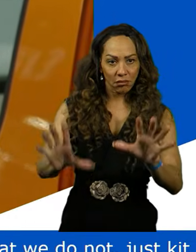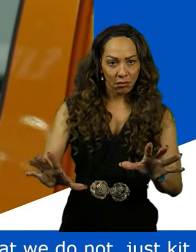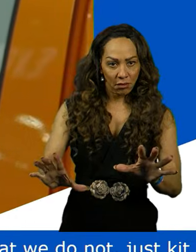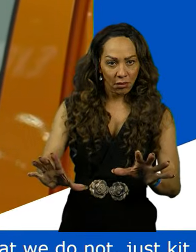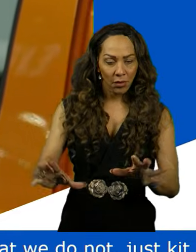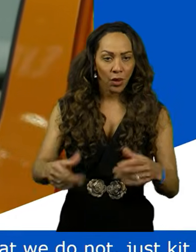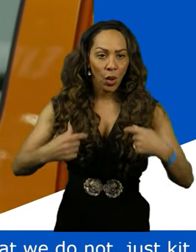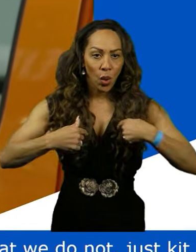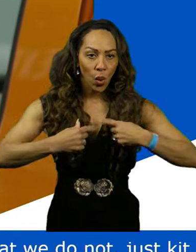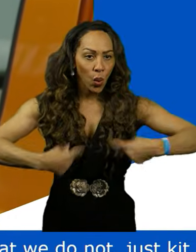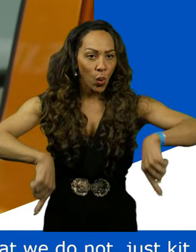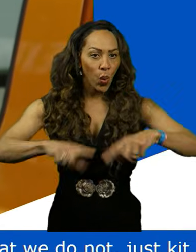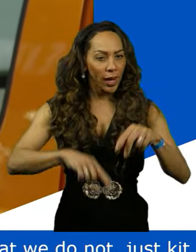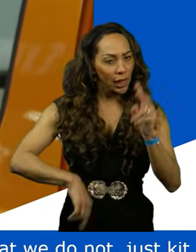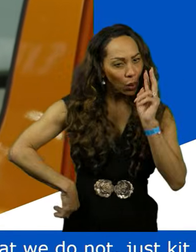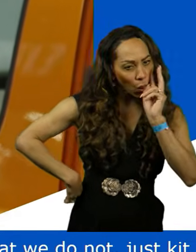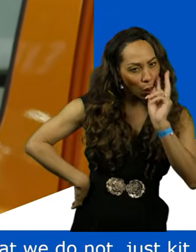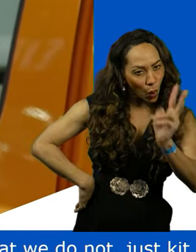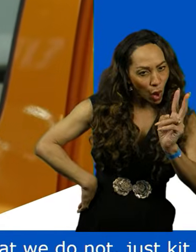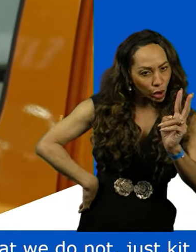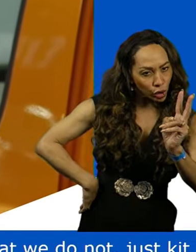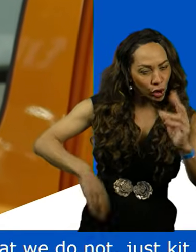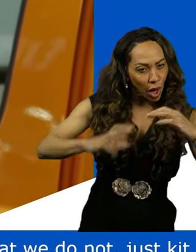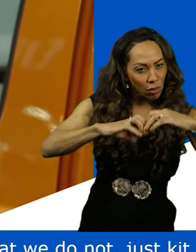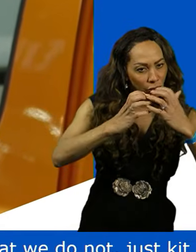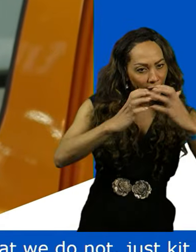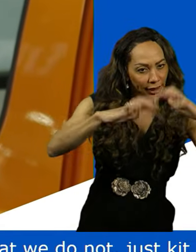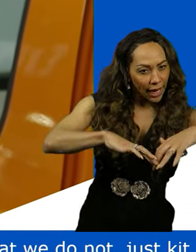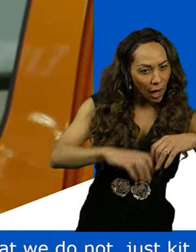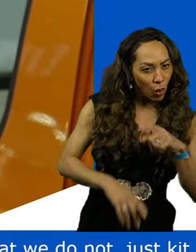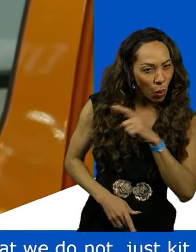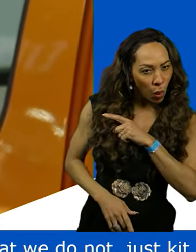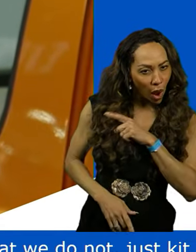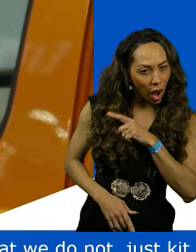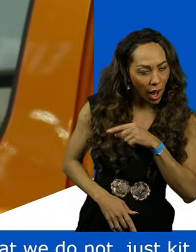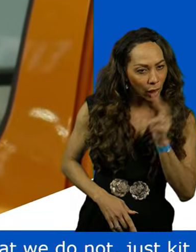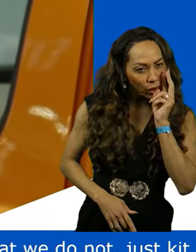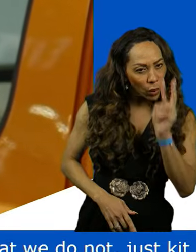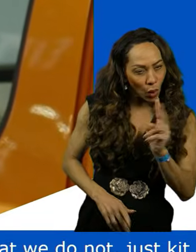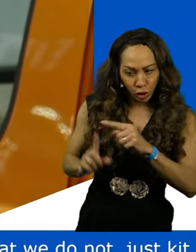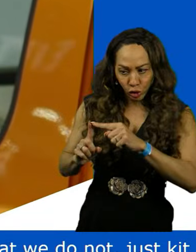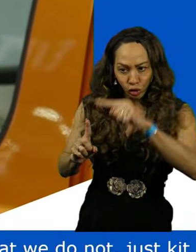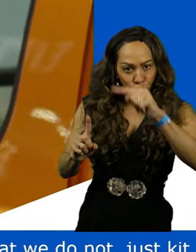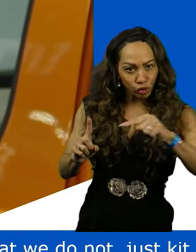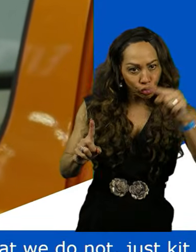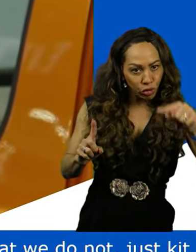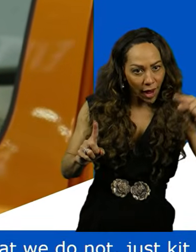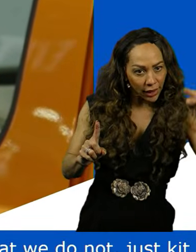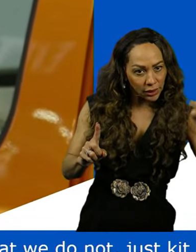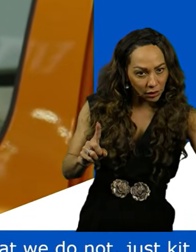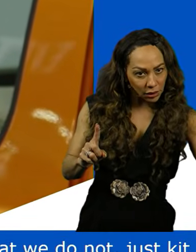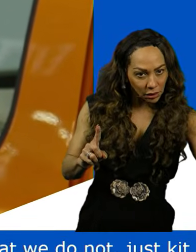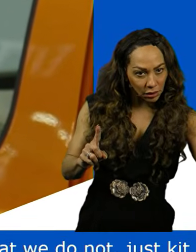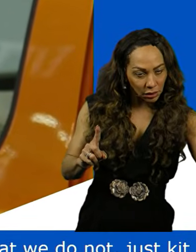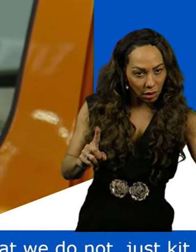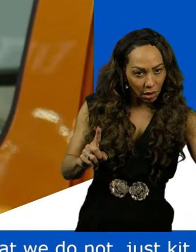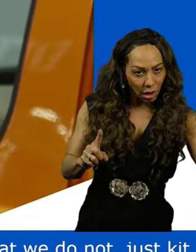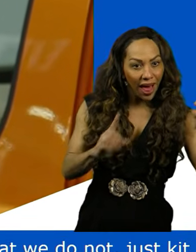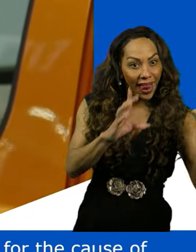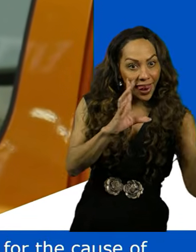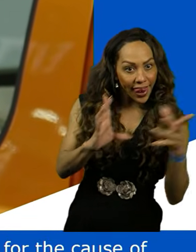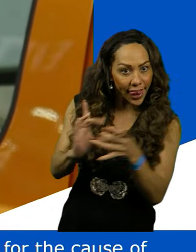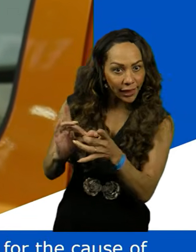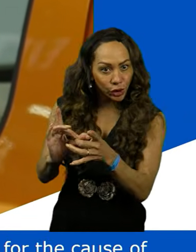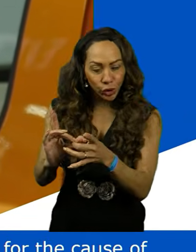trends, looking for the cause of failure and swapping out parts on RAC patrol vans. Patrols carry multiple parts, whether that be